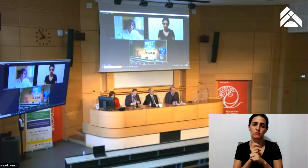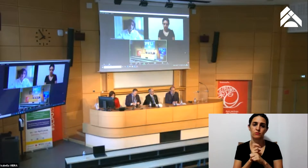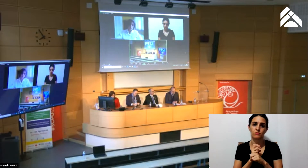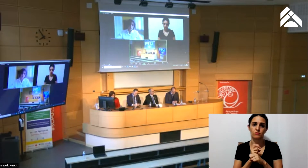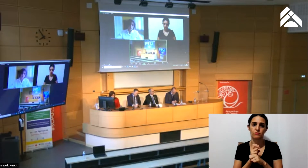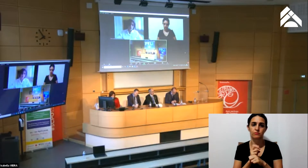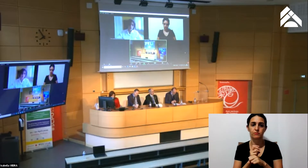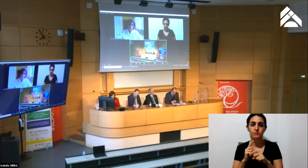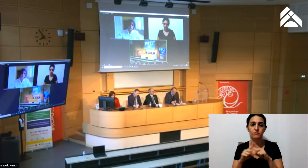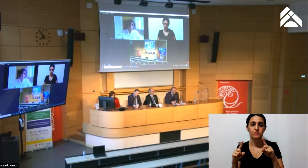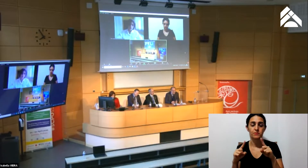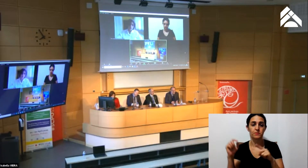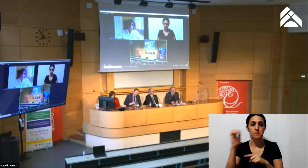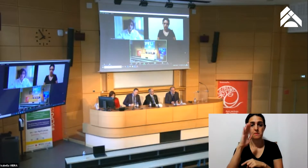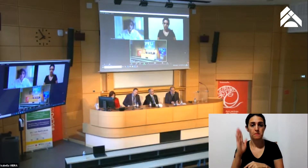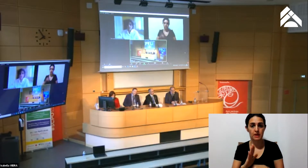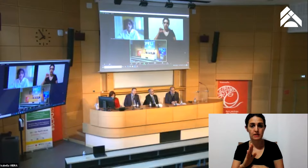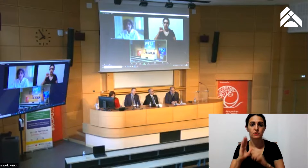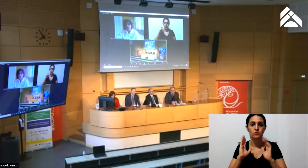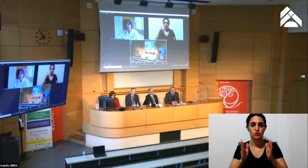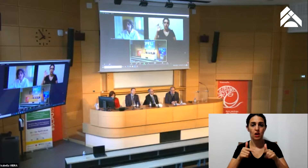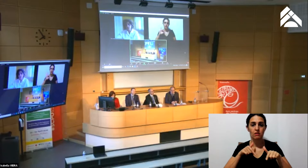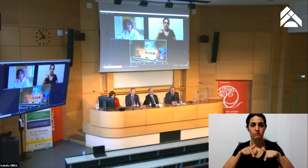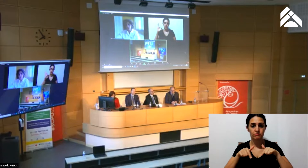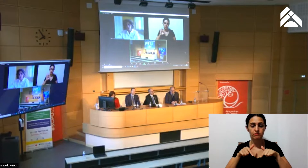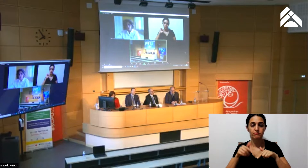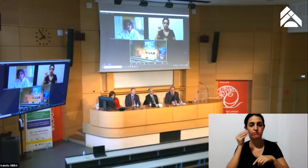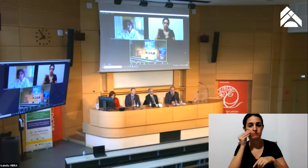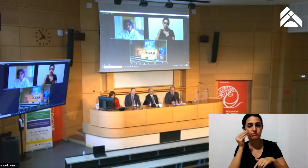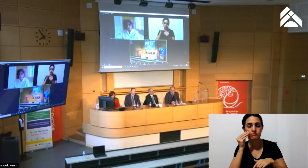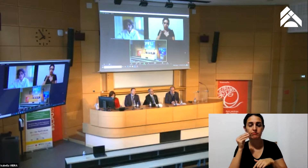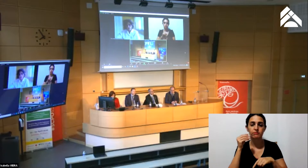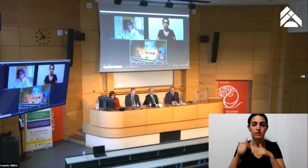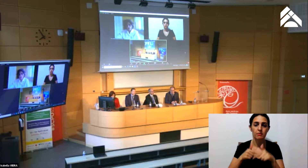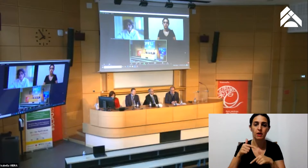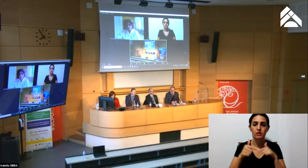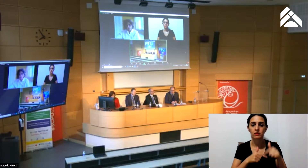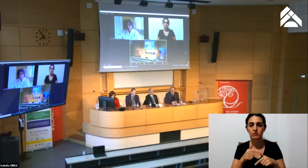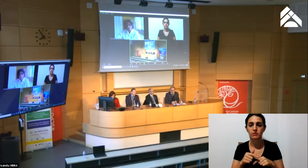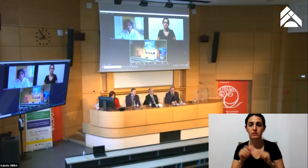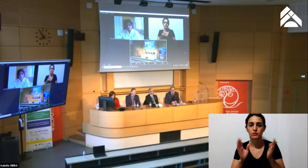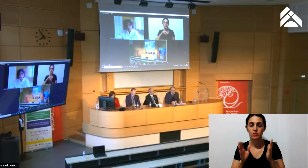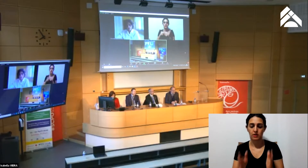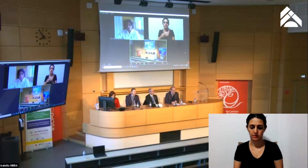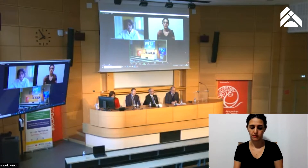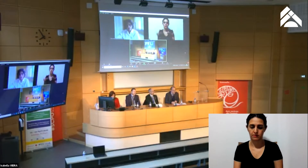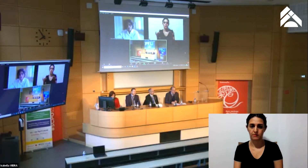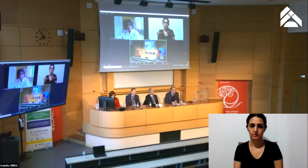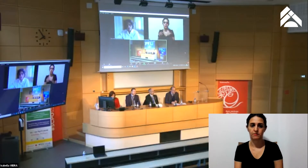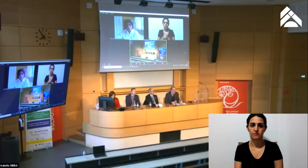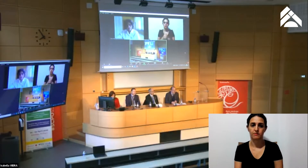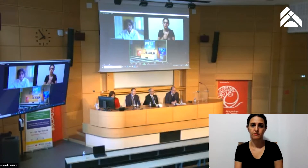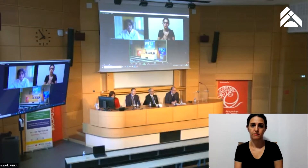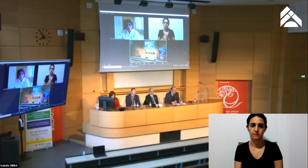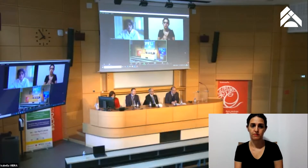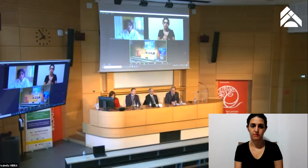than 120 actions. This means that today, out of 251 instruments, Brazil is already adhering